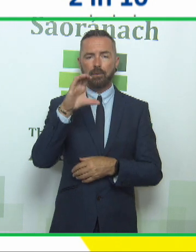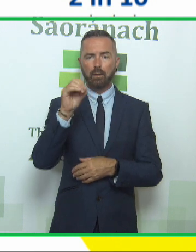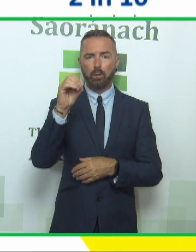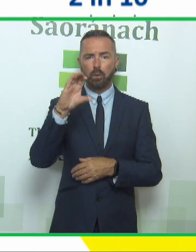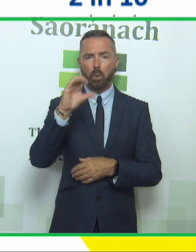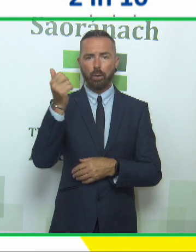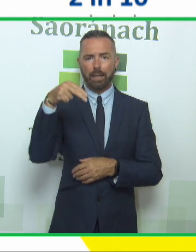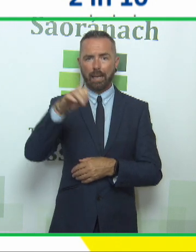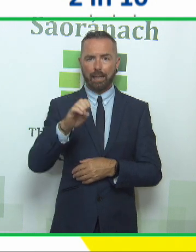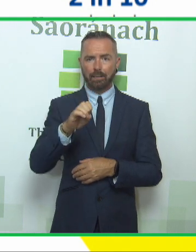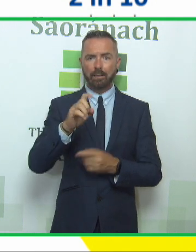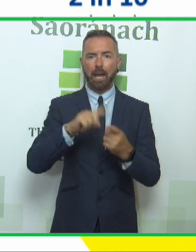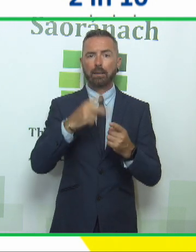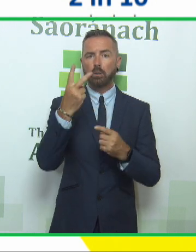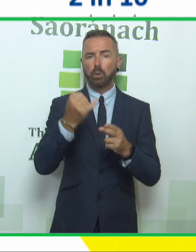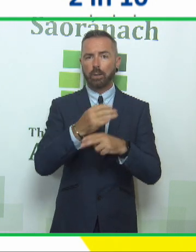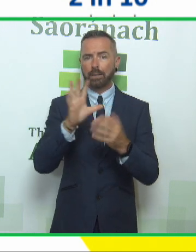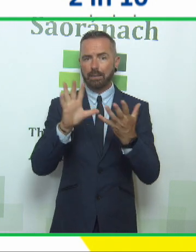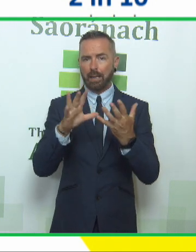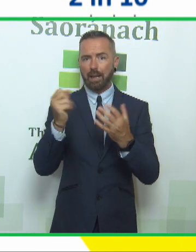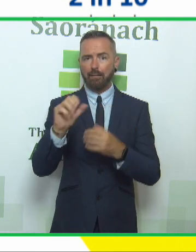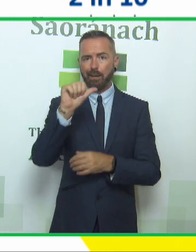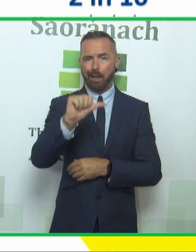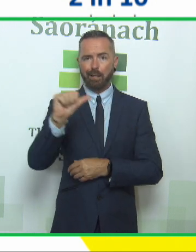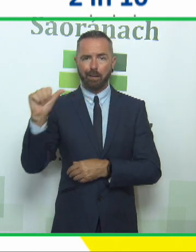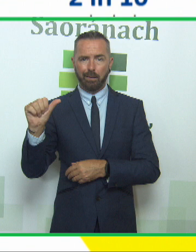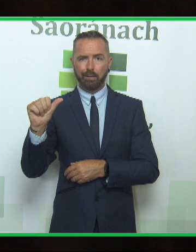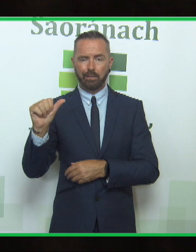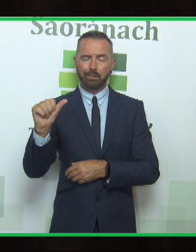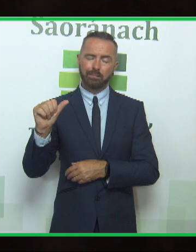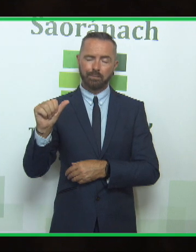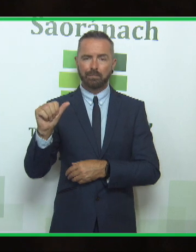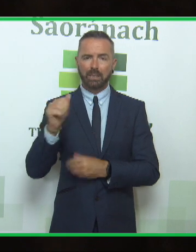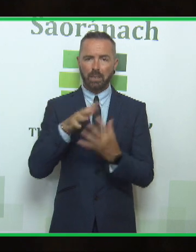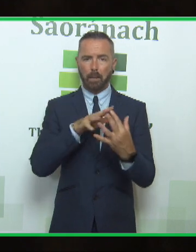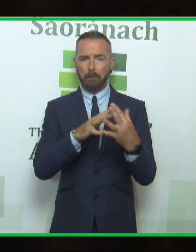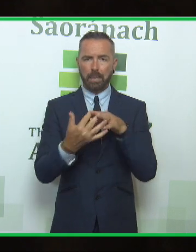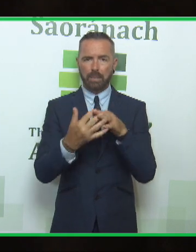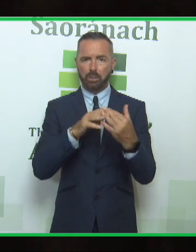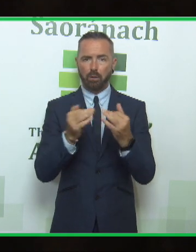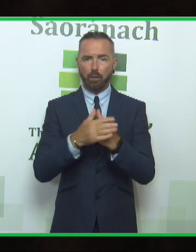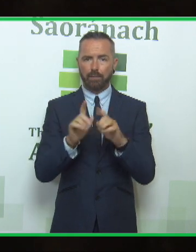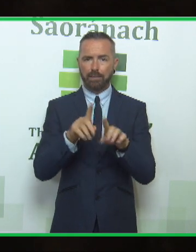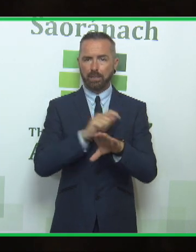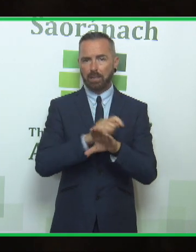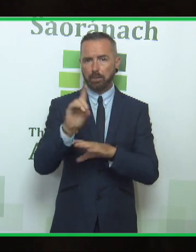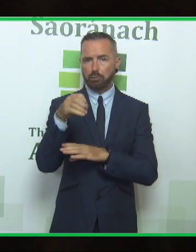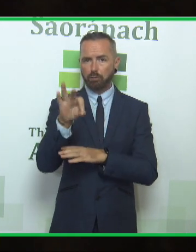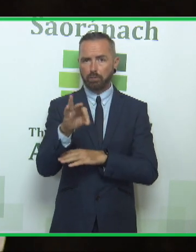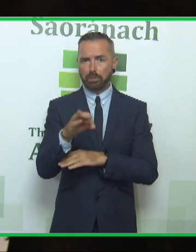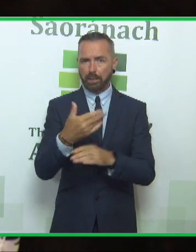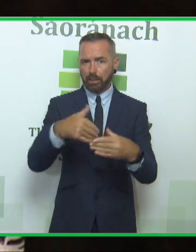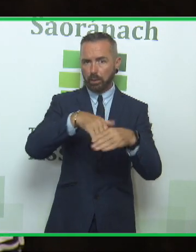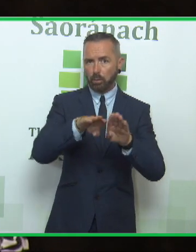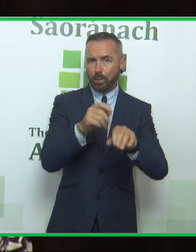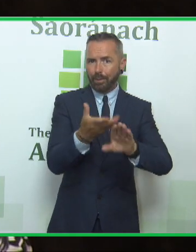had alcohol, but this was as part of a polydrug poisoning death. So this next graph I'm going to show you shows you